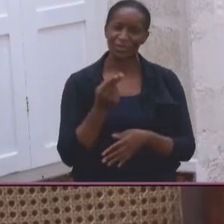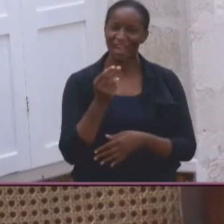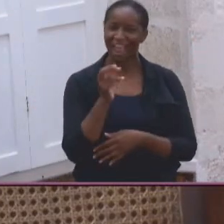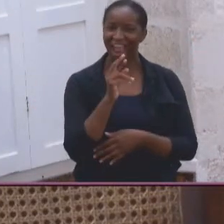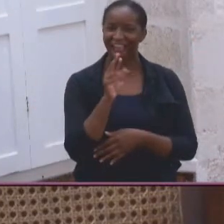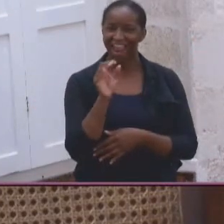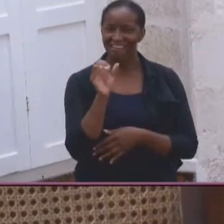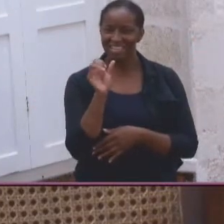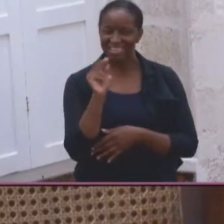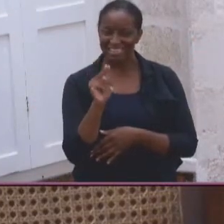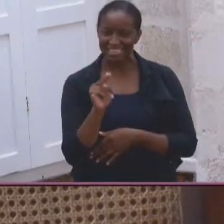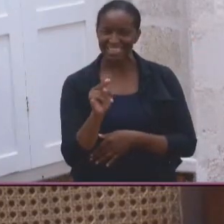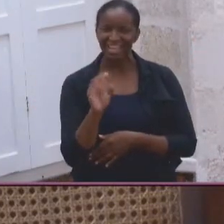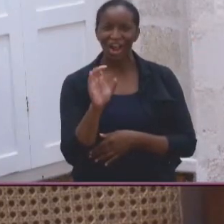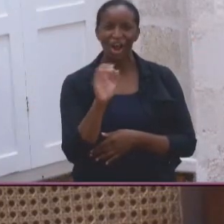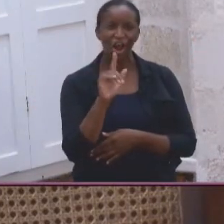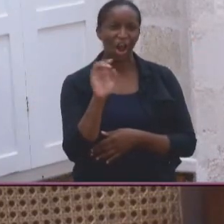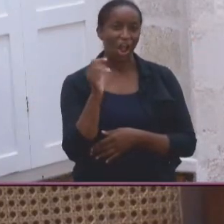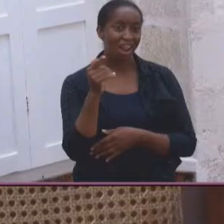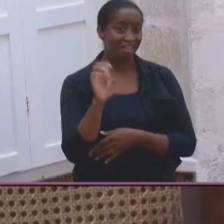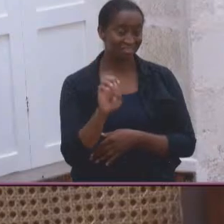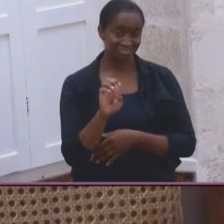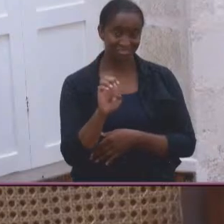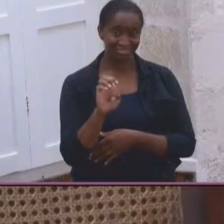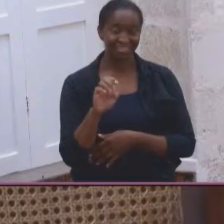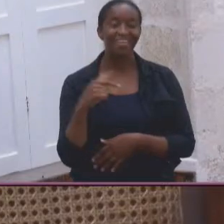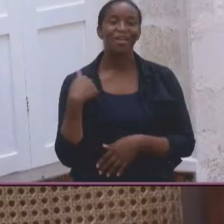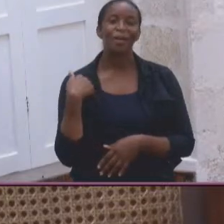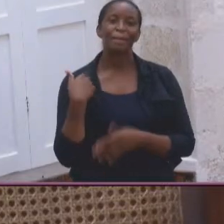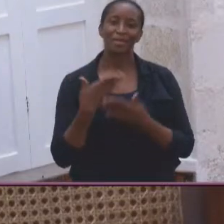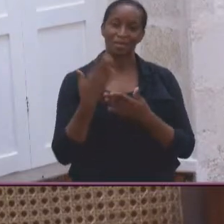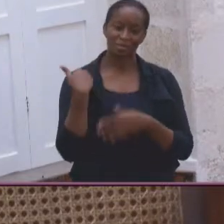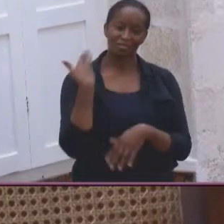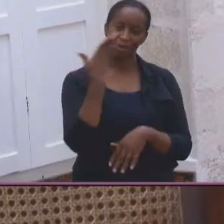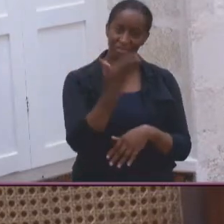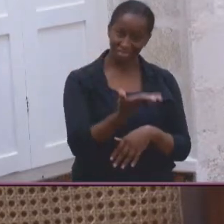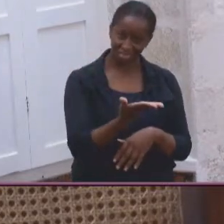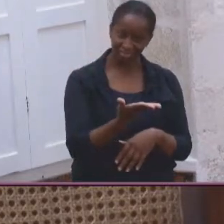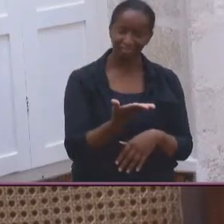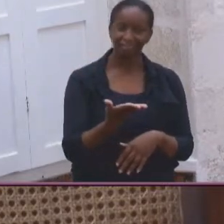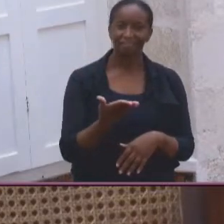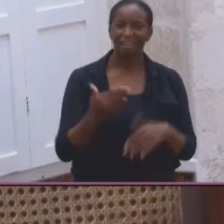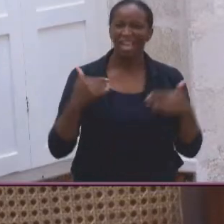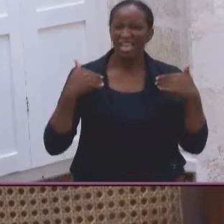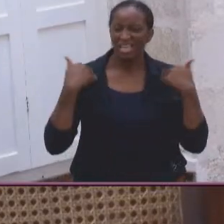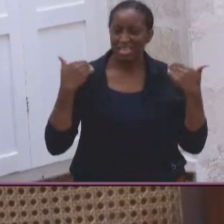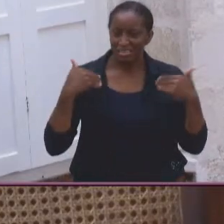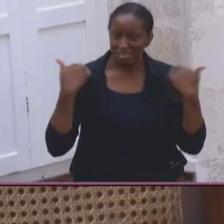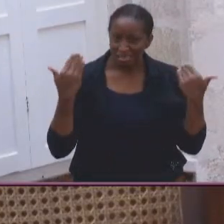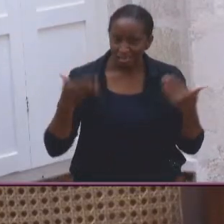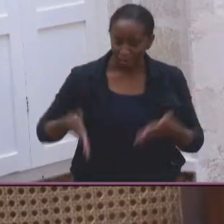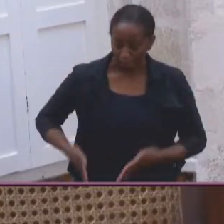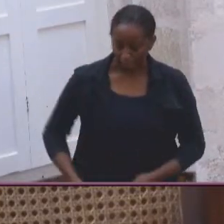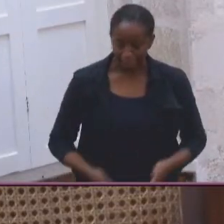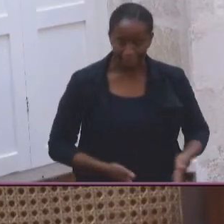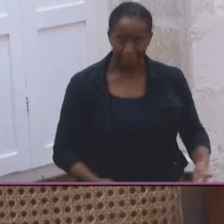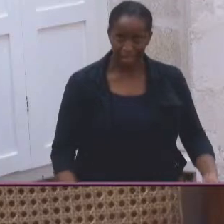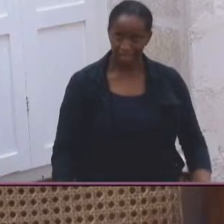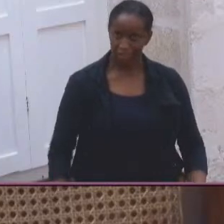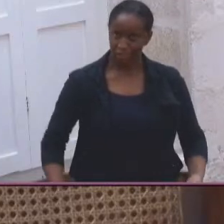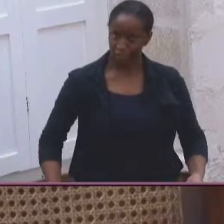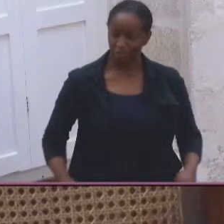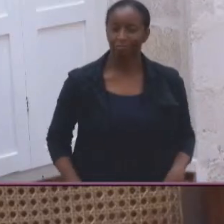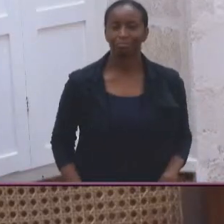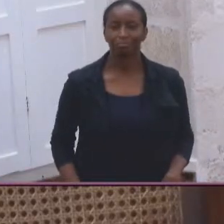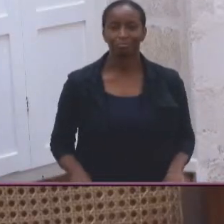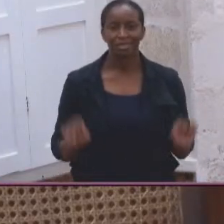be found walking across as a boy in short pants, walking anywhere in that school with my socks had